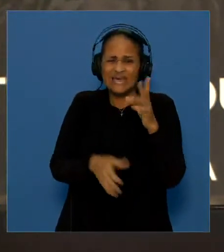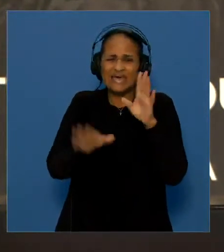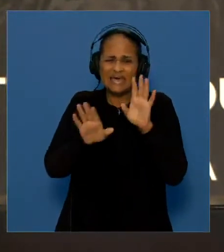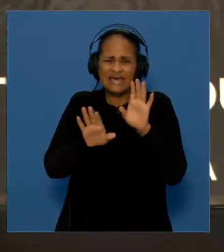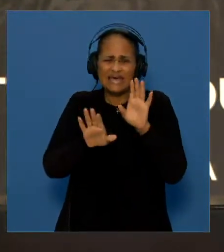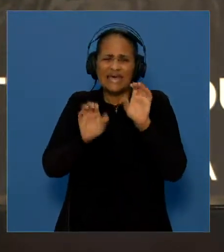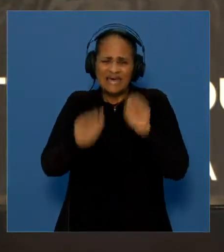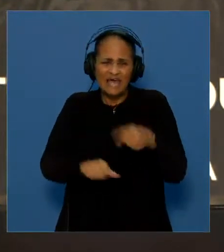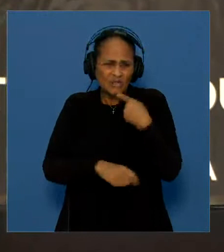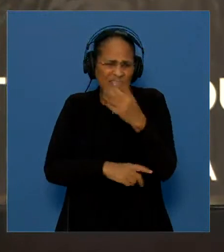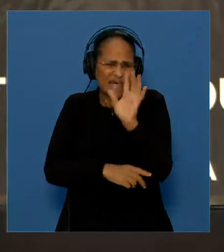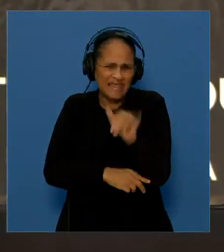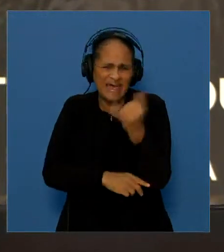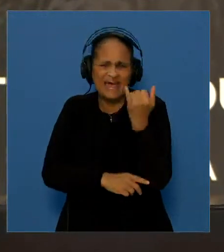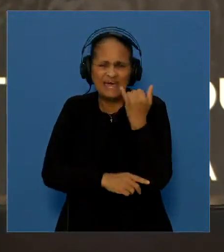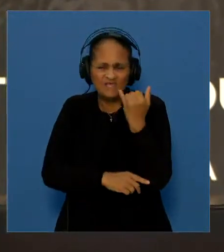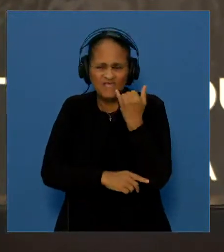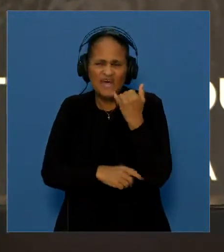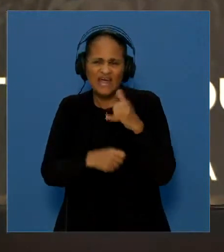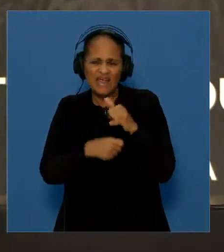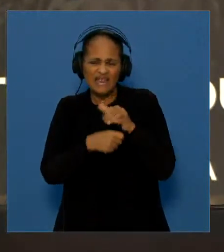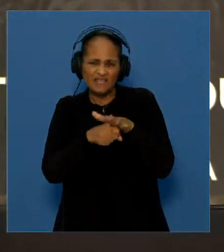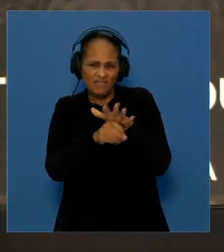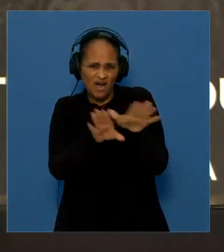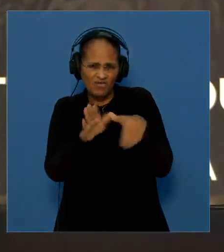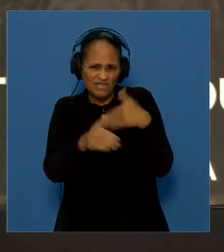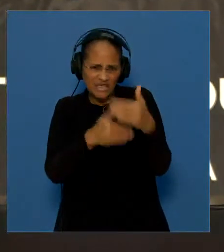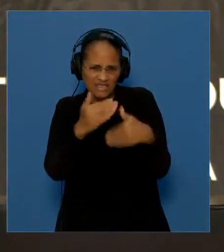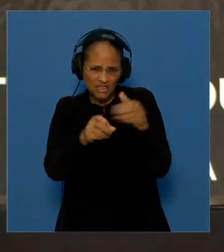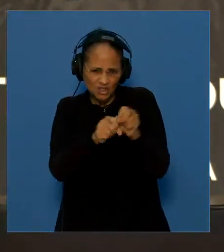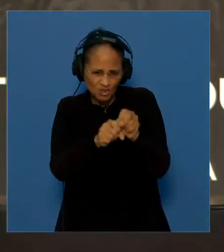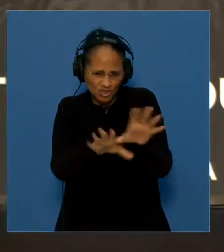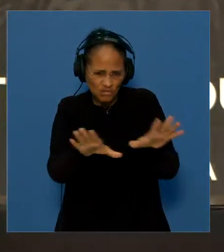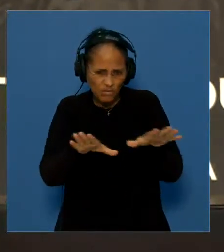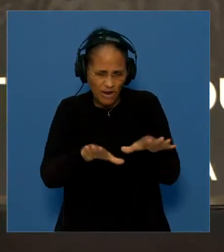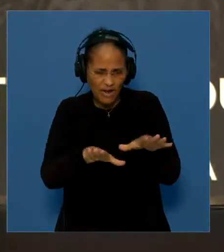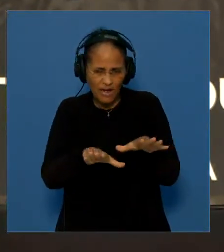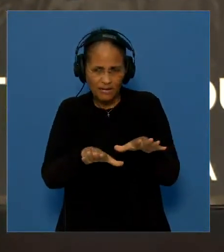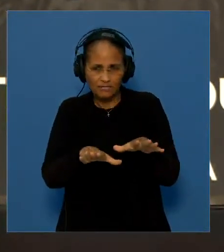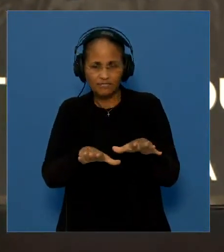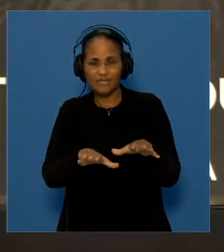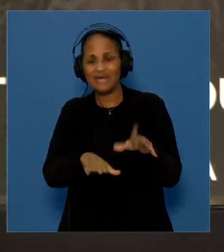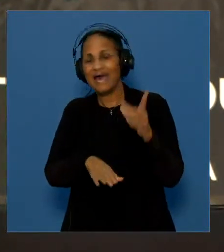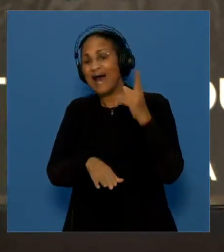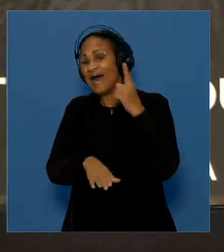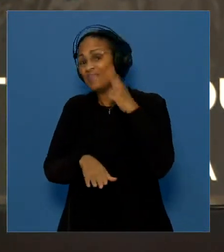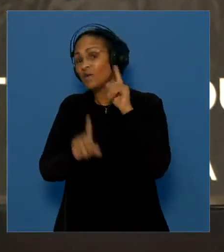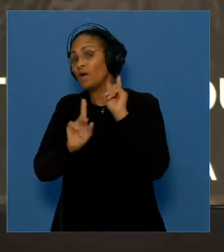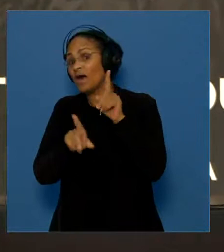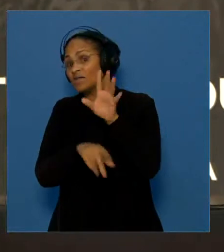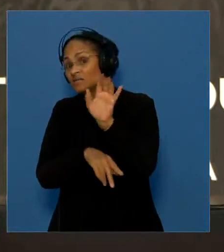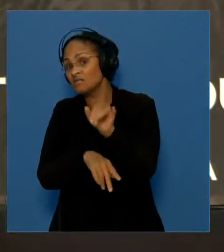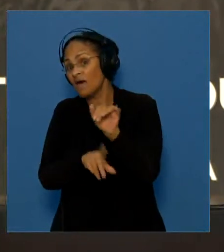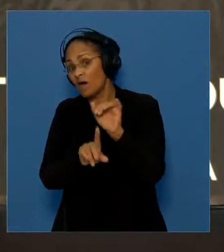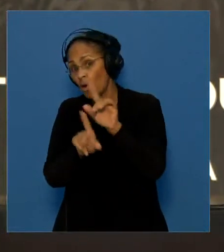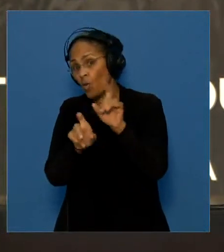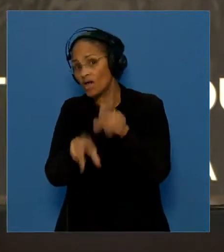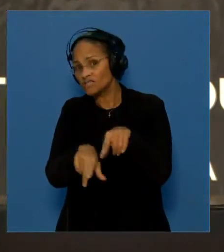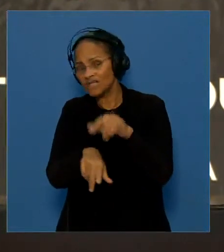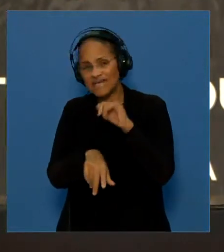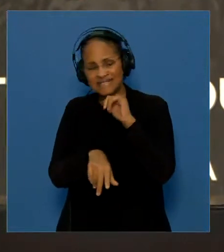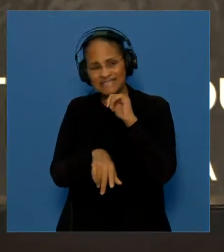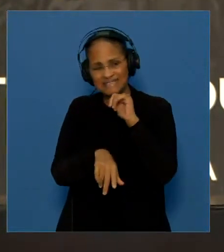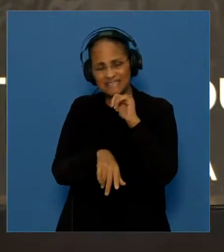measure if the virus continues to spread on island? I think we've answered that question a number of times, Trevor. It was not